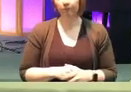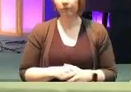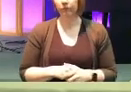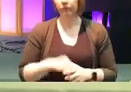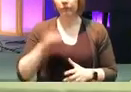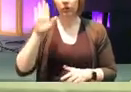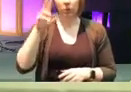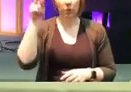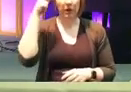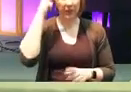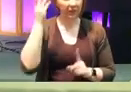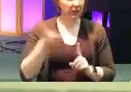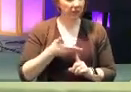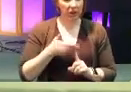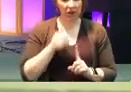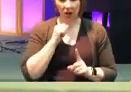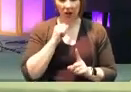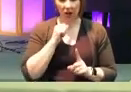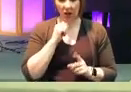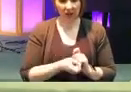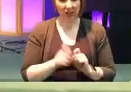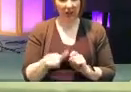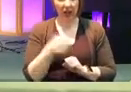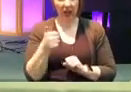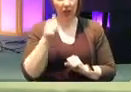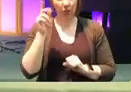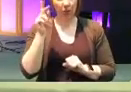Your political convictions are not going to change anybody's mind.